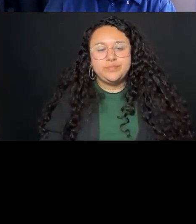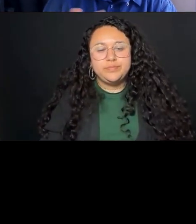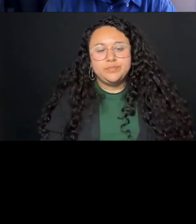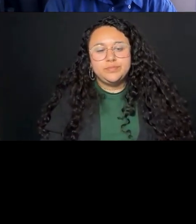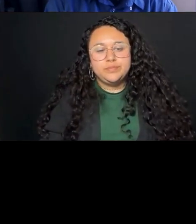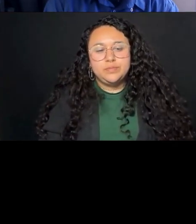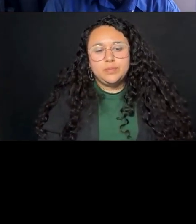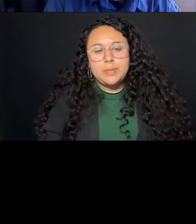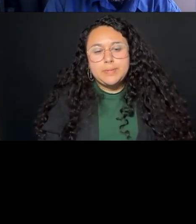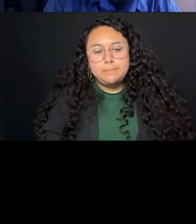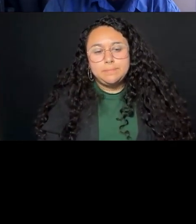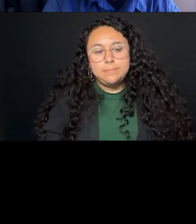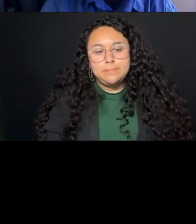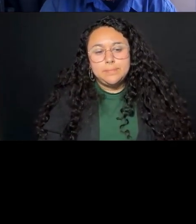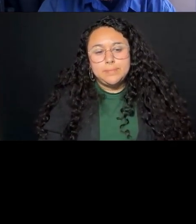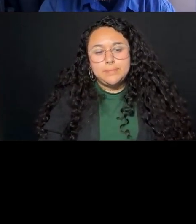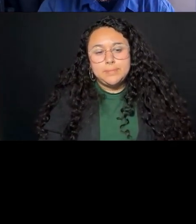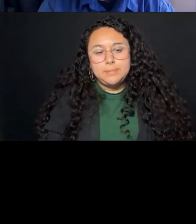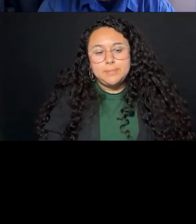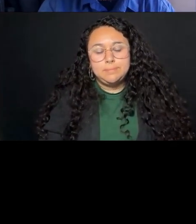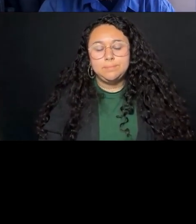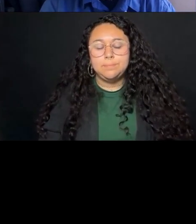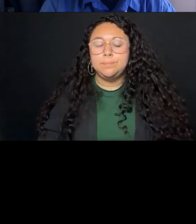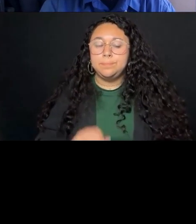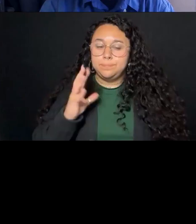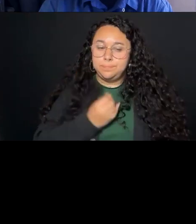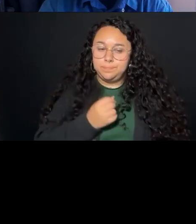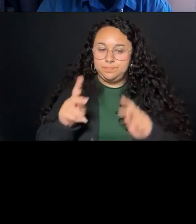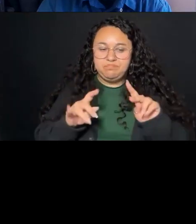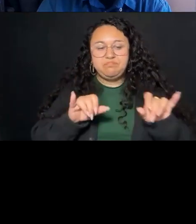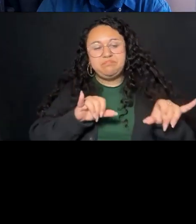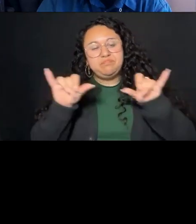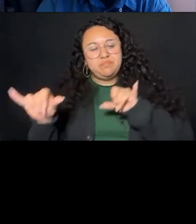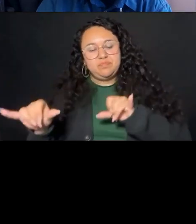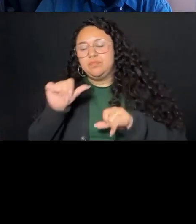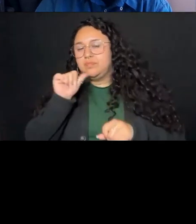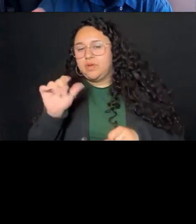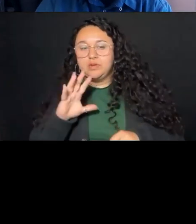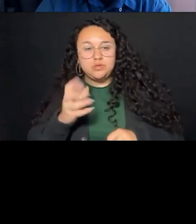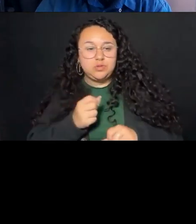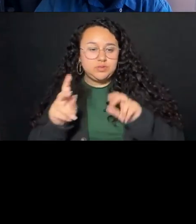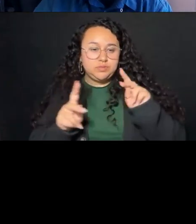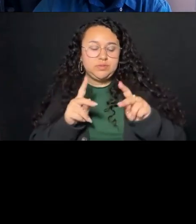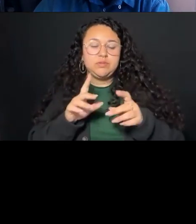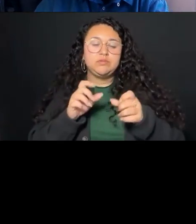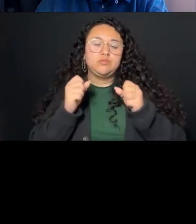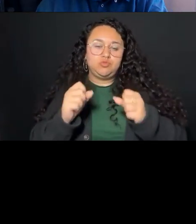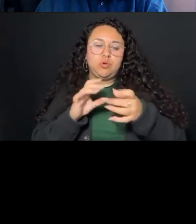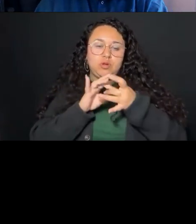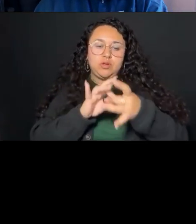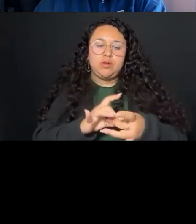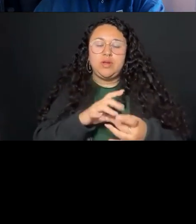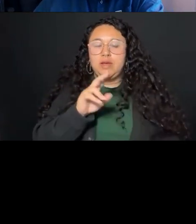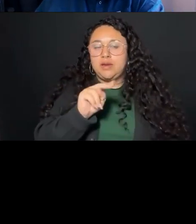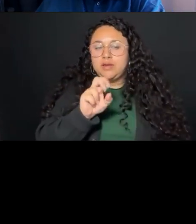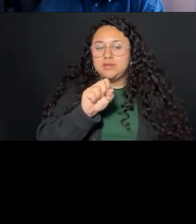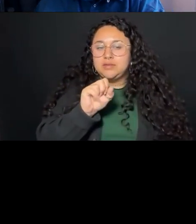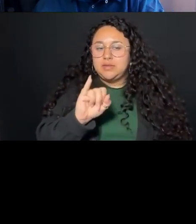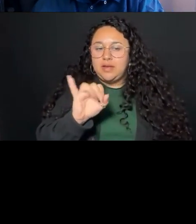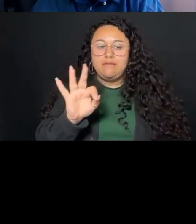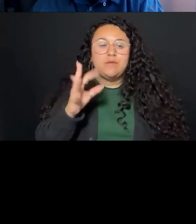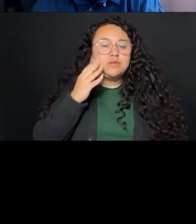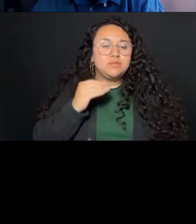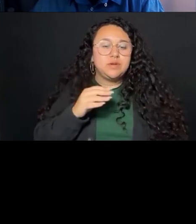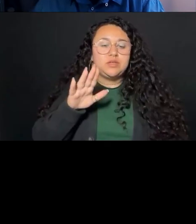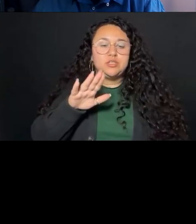So for trans people, like non-trans people, there can be strong associations with self-injuring behaviors and childhood sexual abuse, with